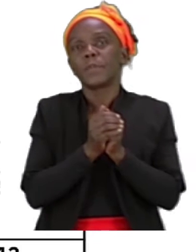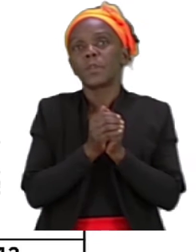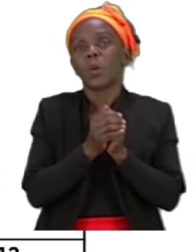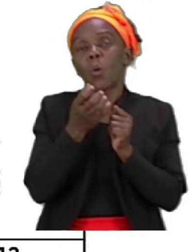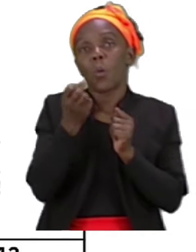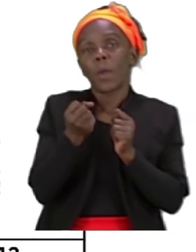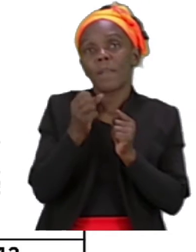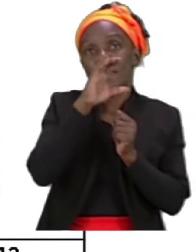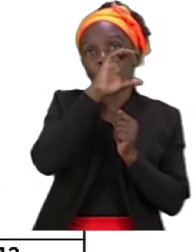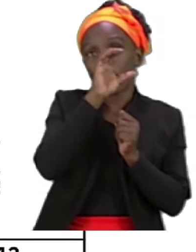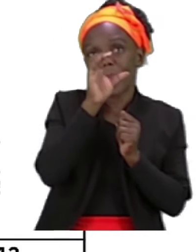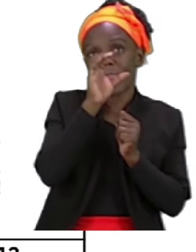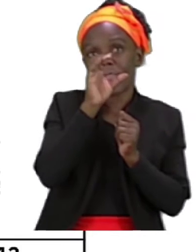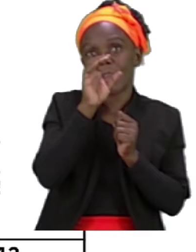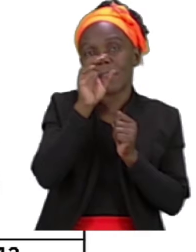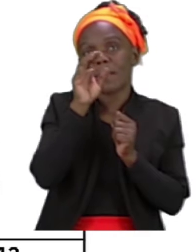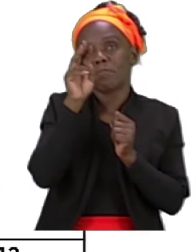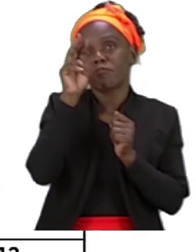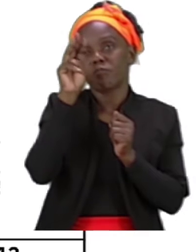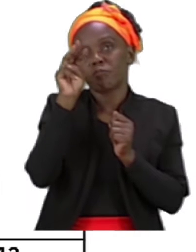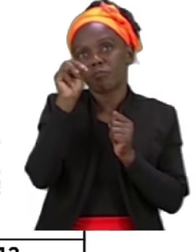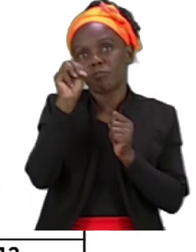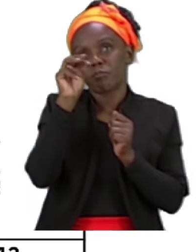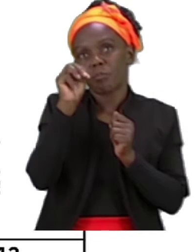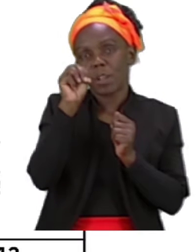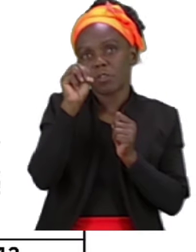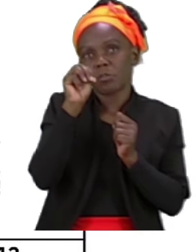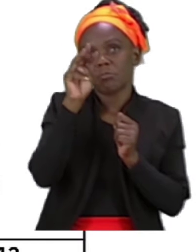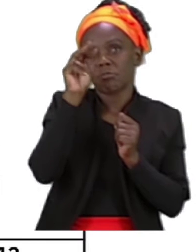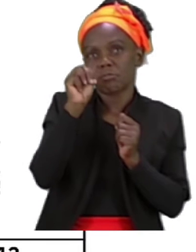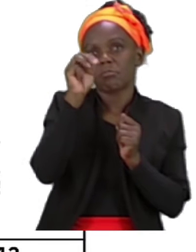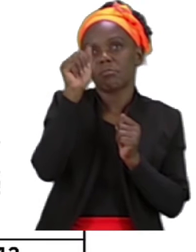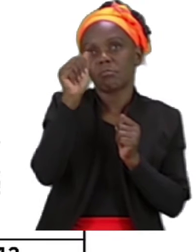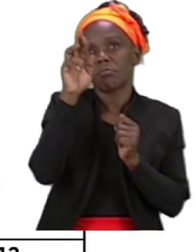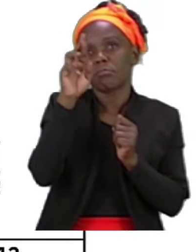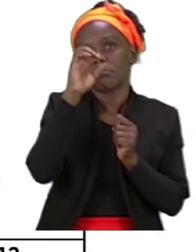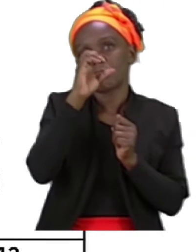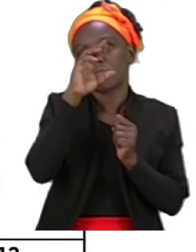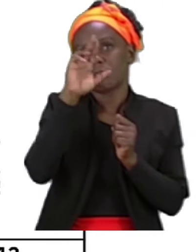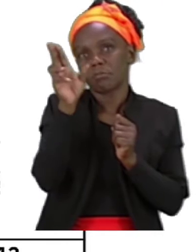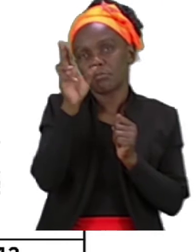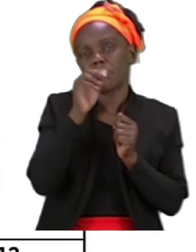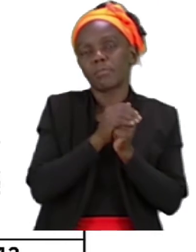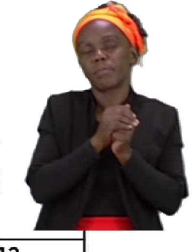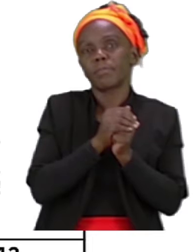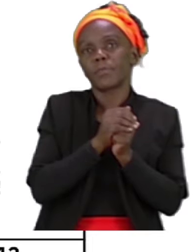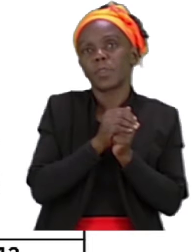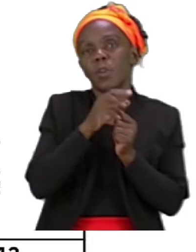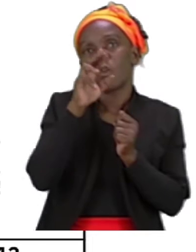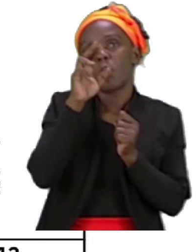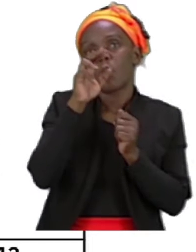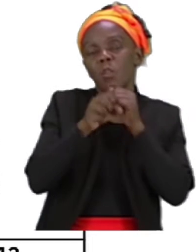2021. We can see that on the calendar we have the days and then the